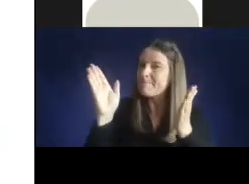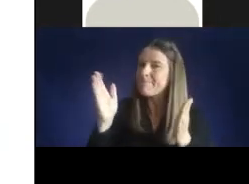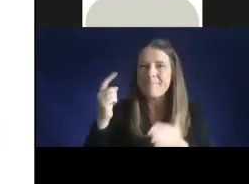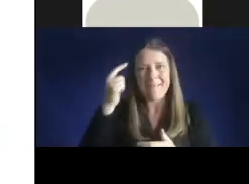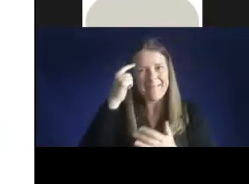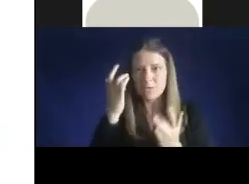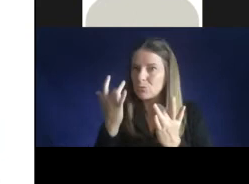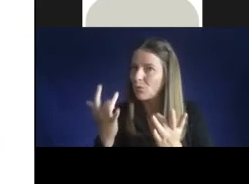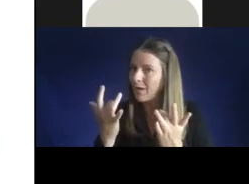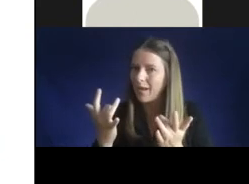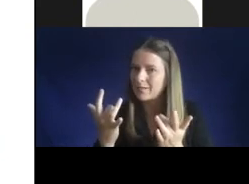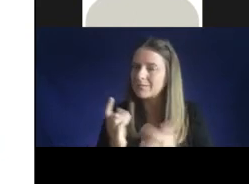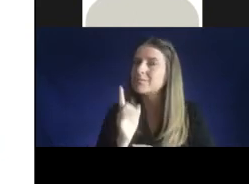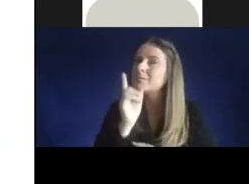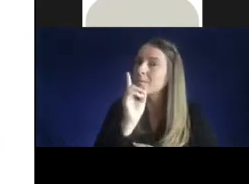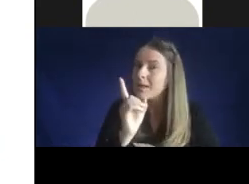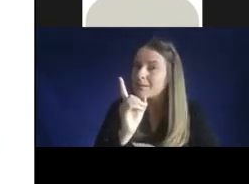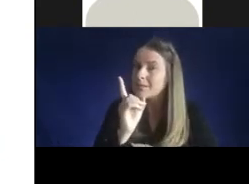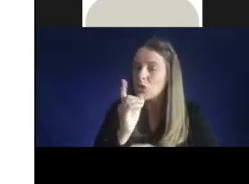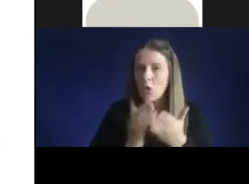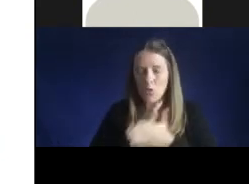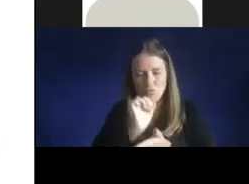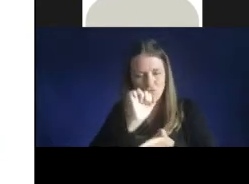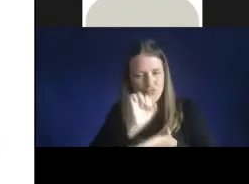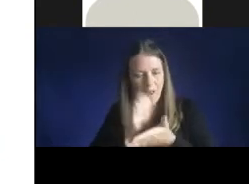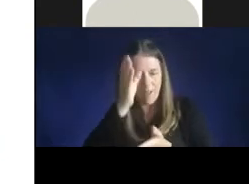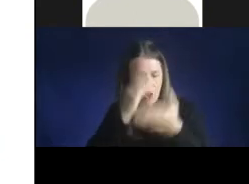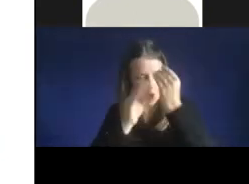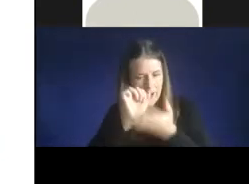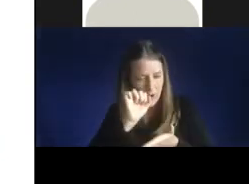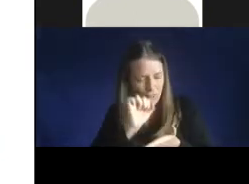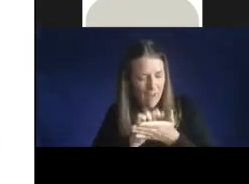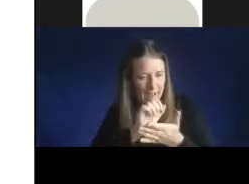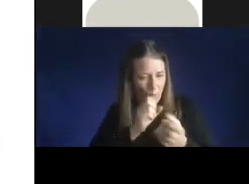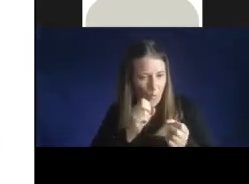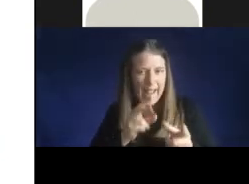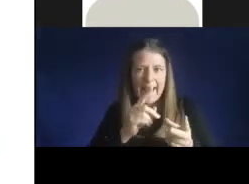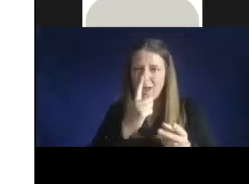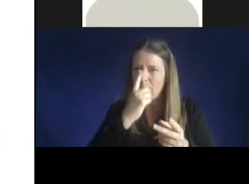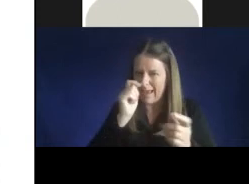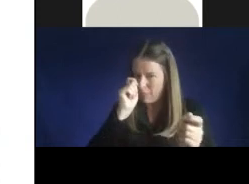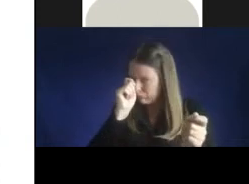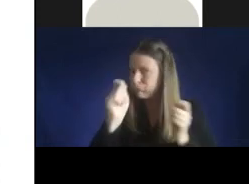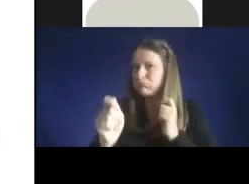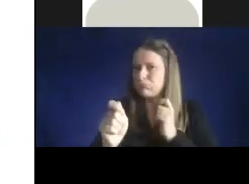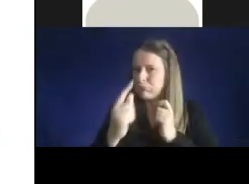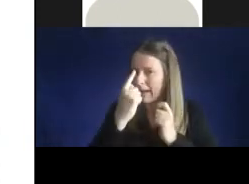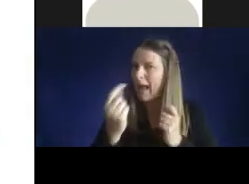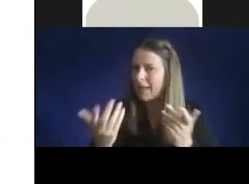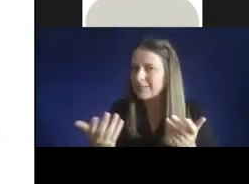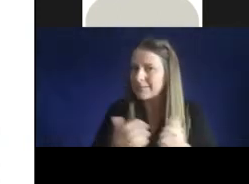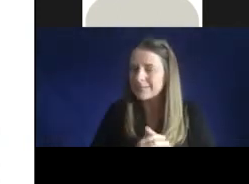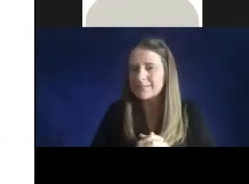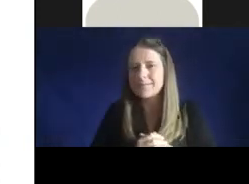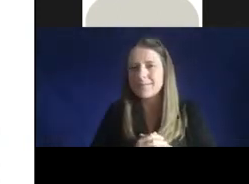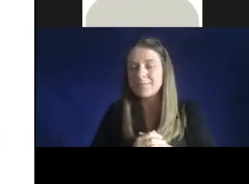learning, then I believe we could be closer to reform than ever before. I believe we can use the